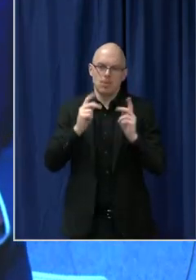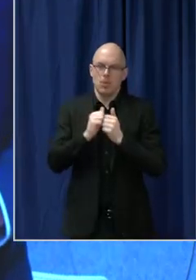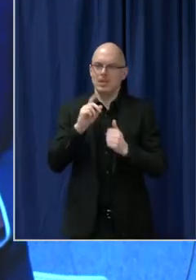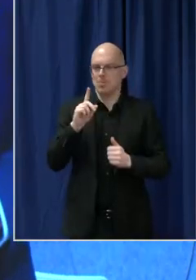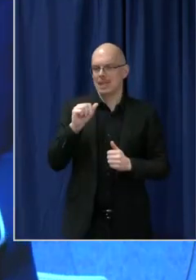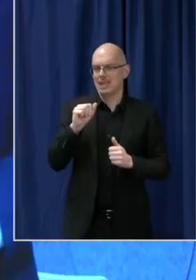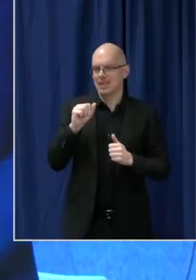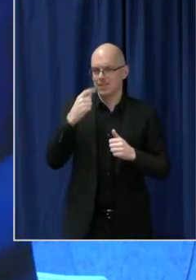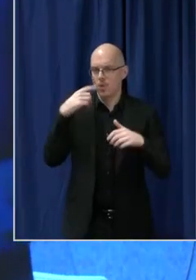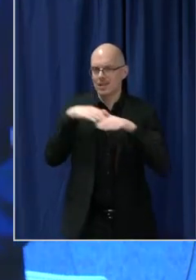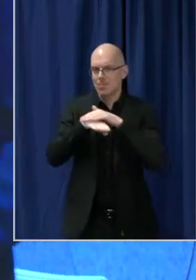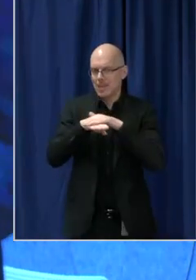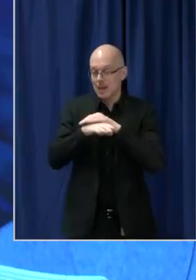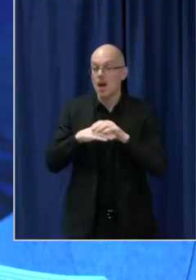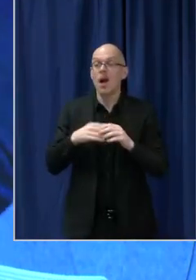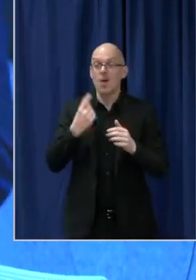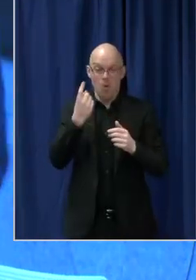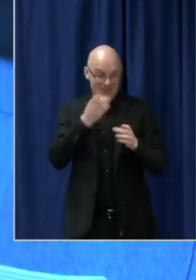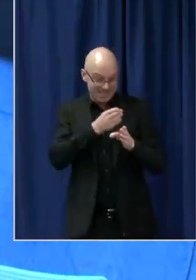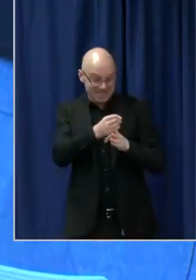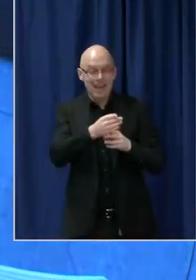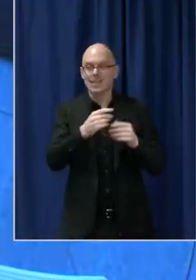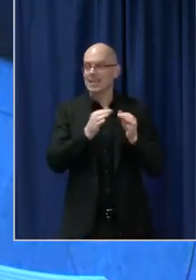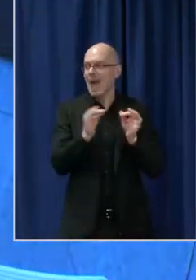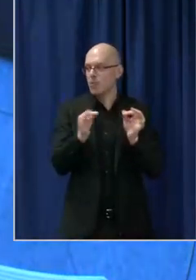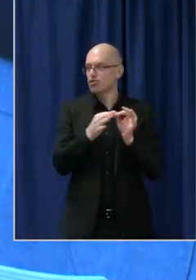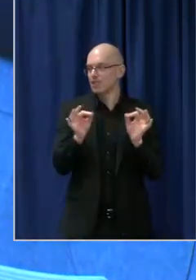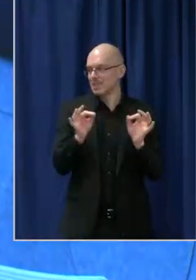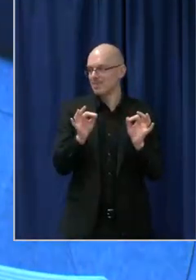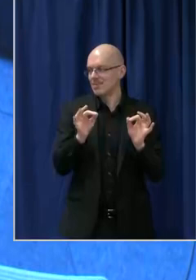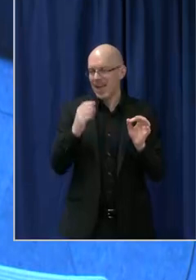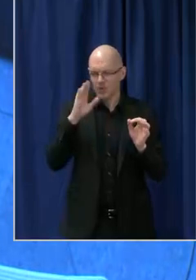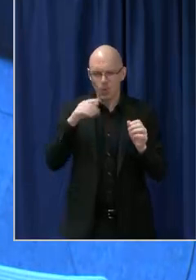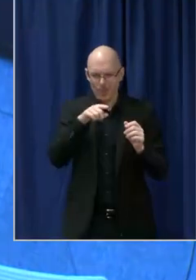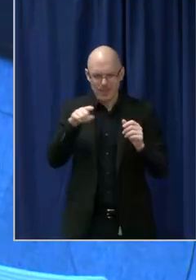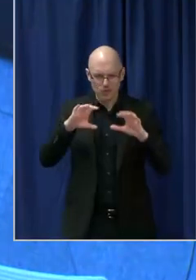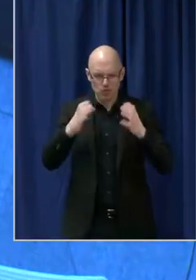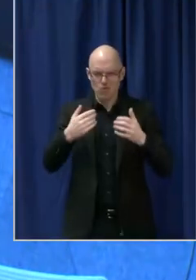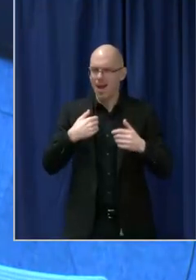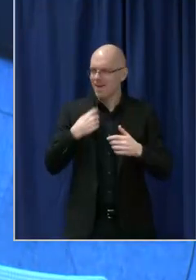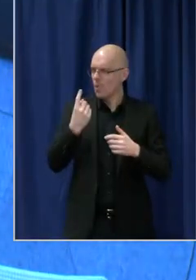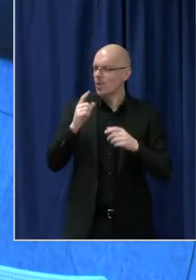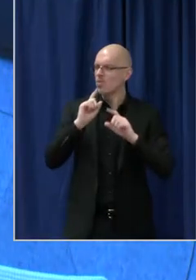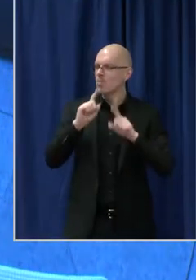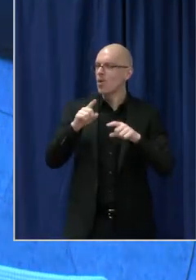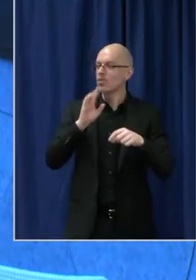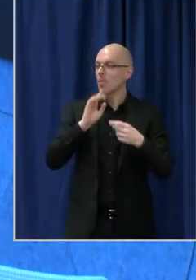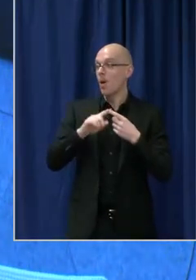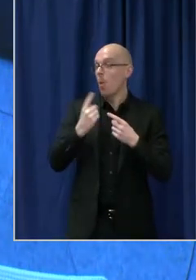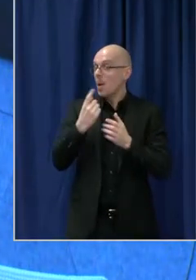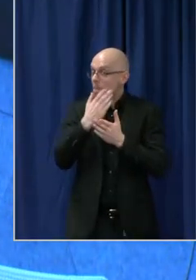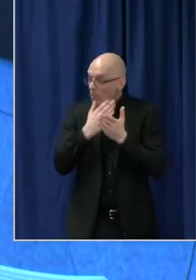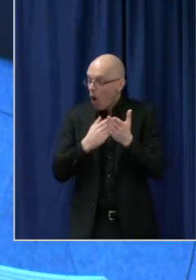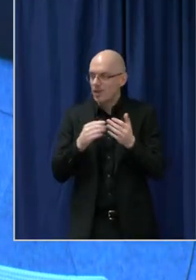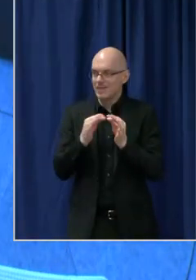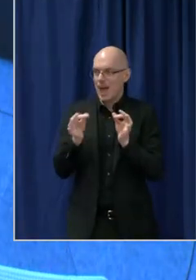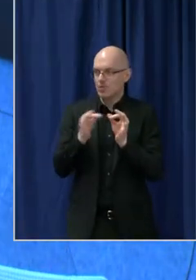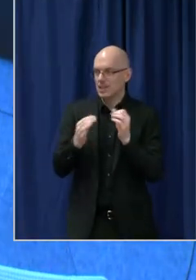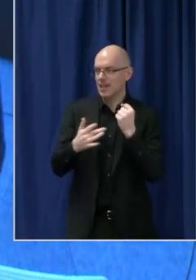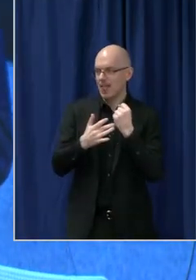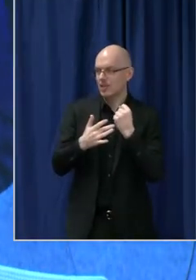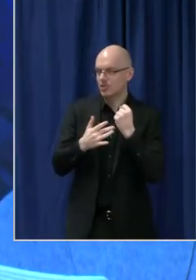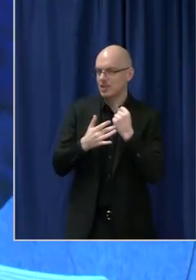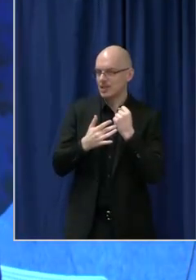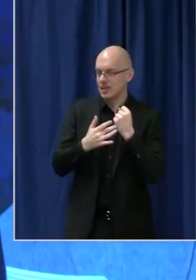we can make some more progress. I know this group has a report today on one feature of captioning technology. But I think more